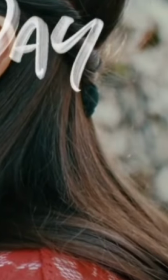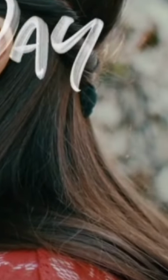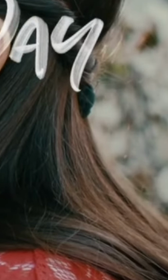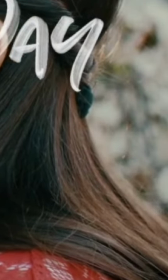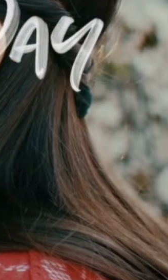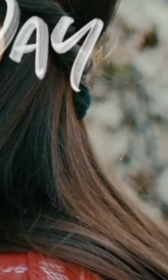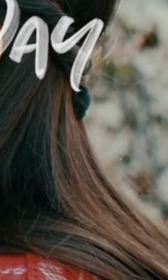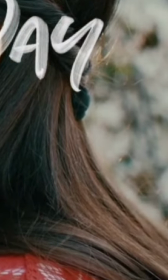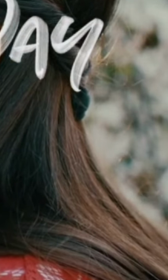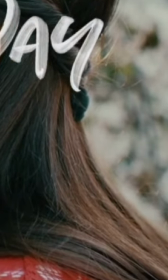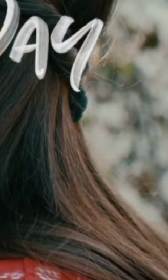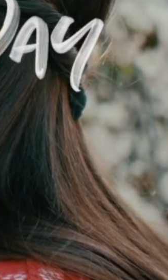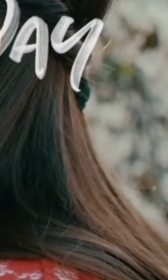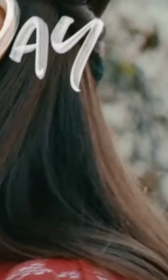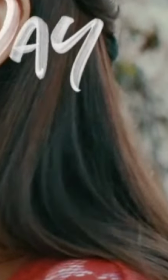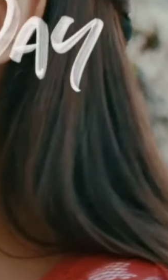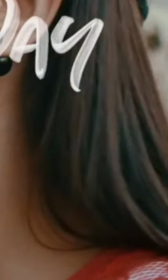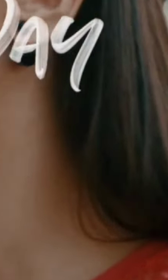Happy Mother's Day.